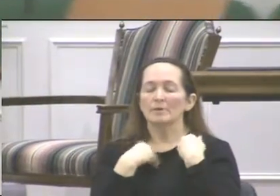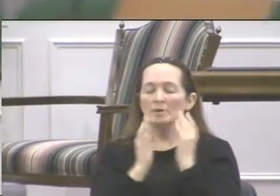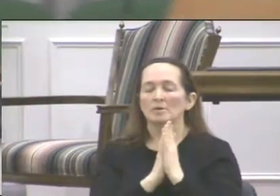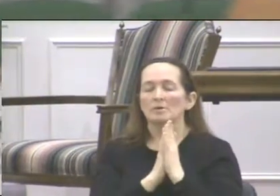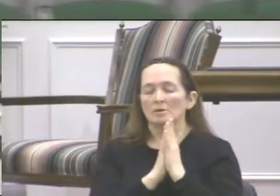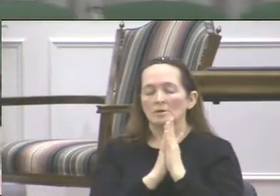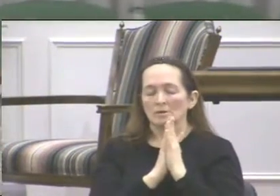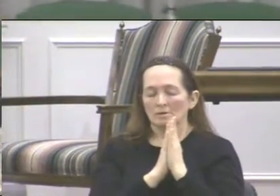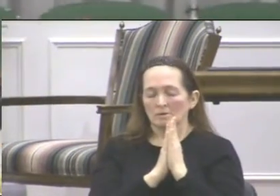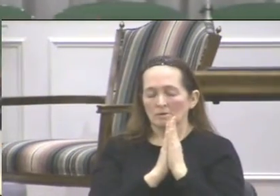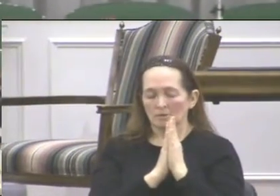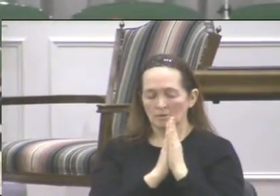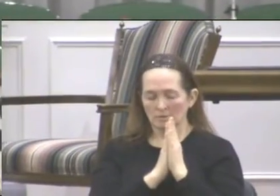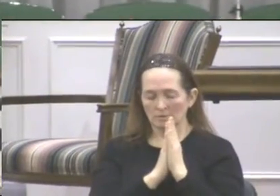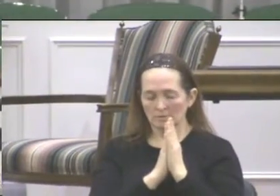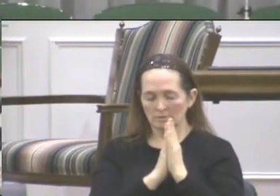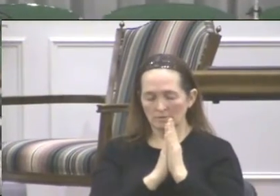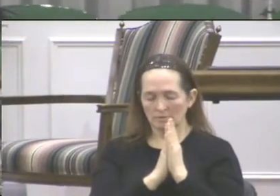Father God,